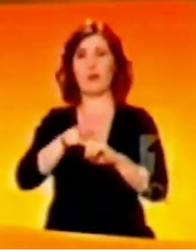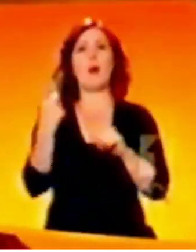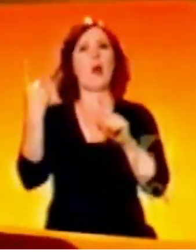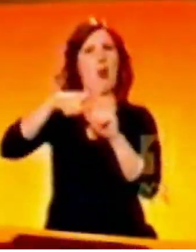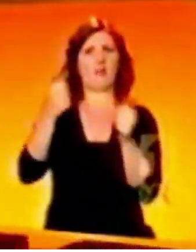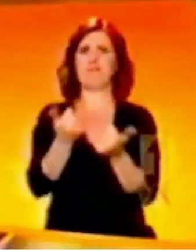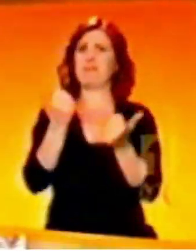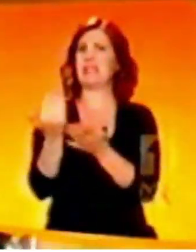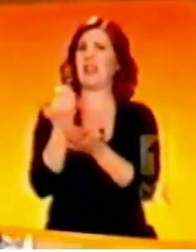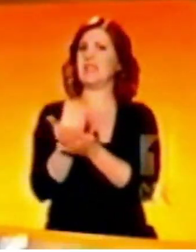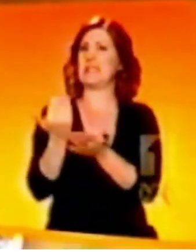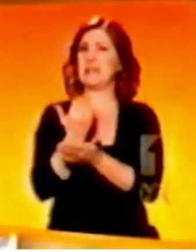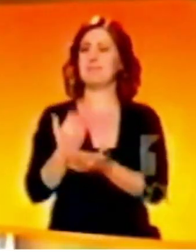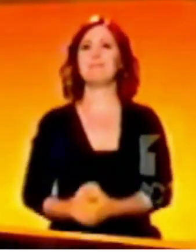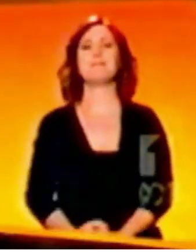lots of safety features.